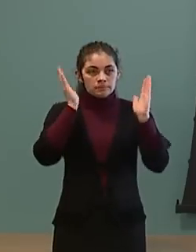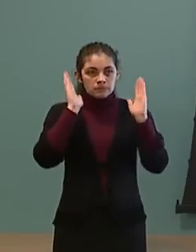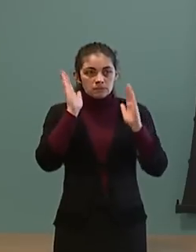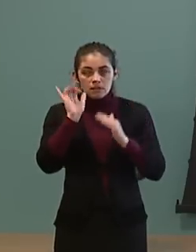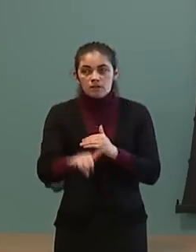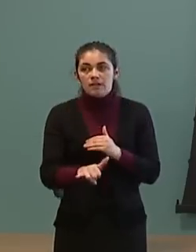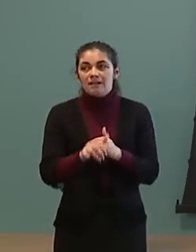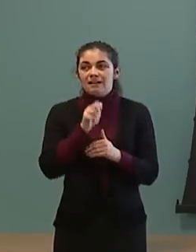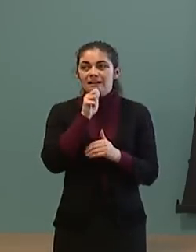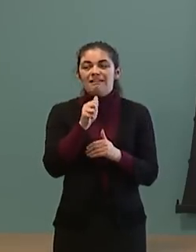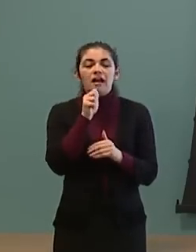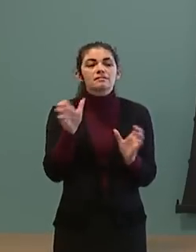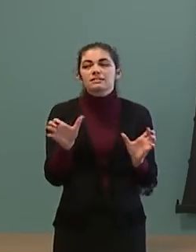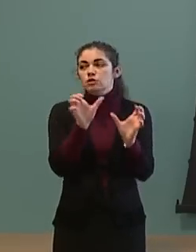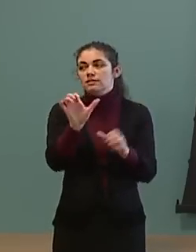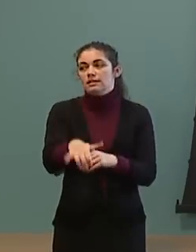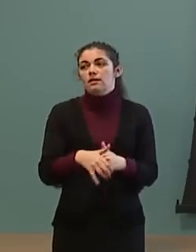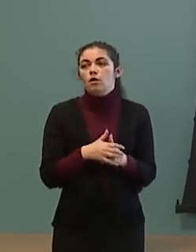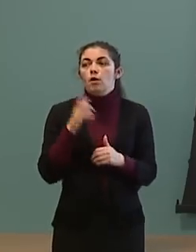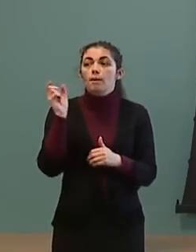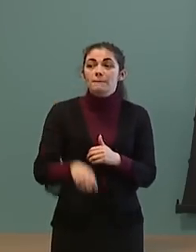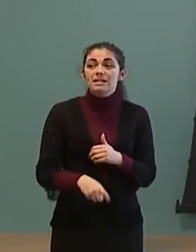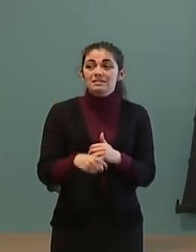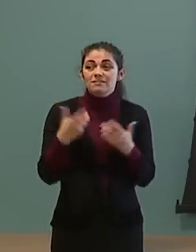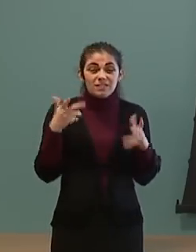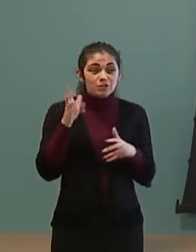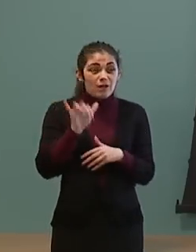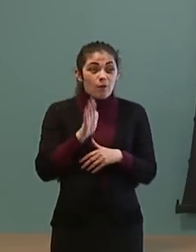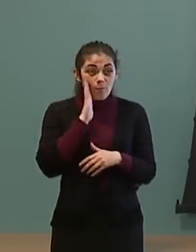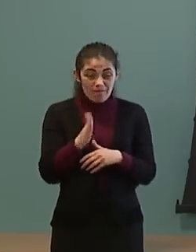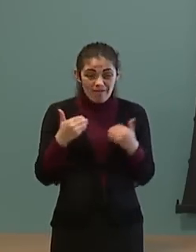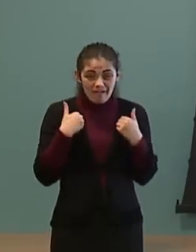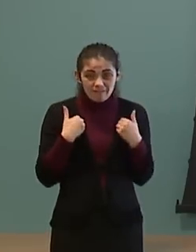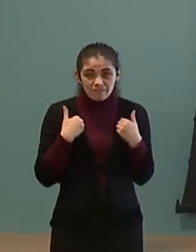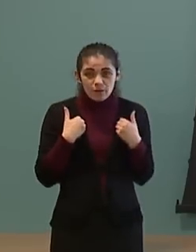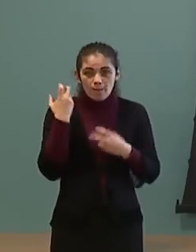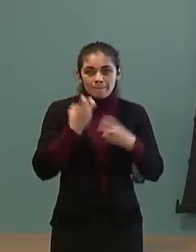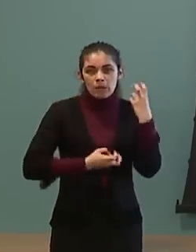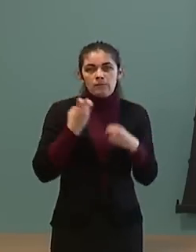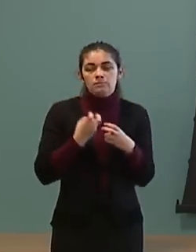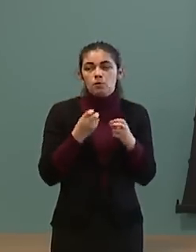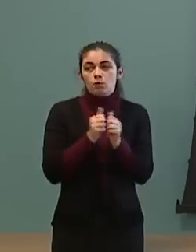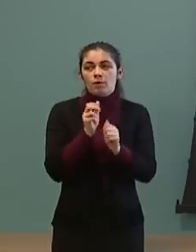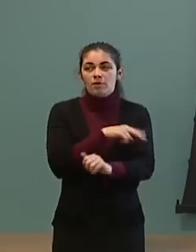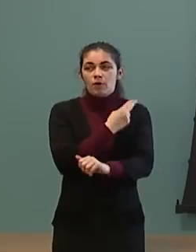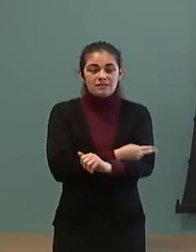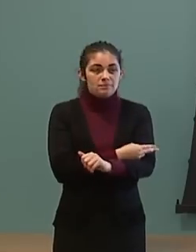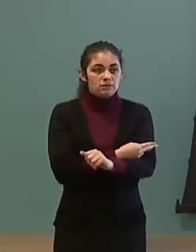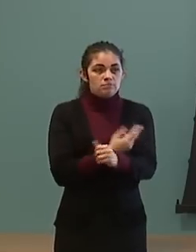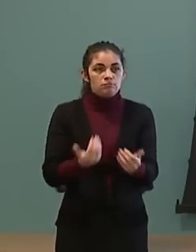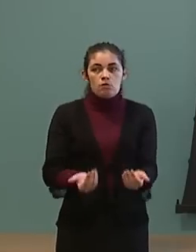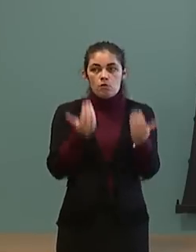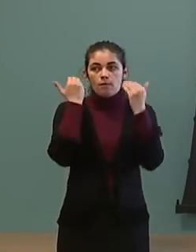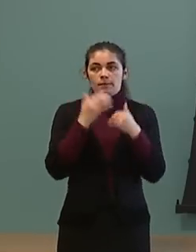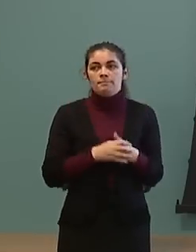advice. It is not a suggestion. We need you to do it, or we are going to have problems with our hospital capacity.